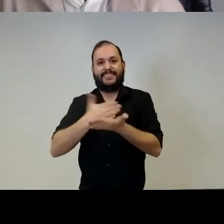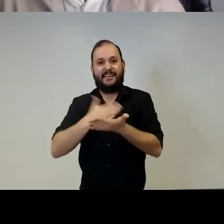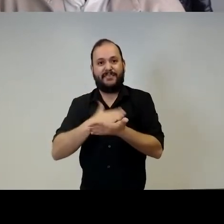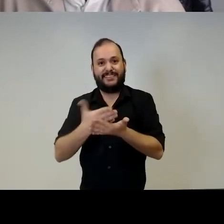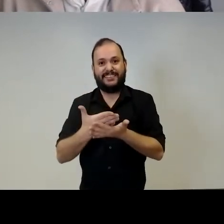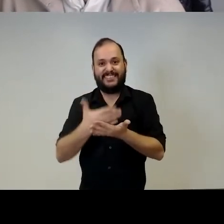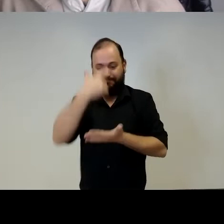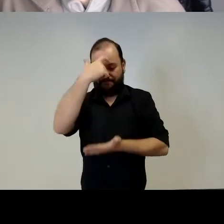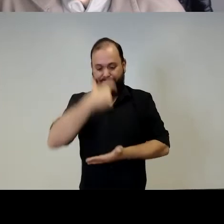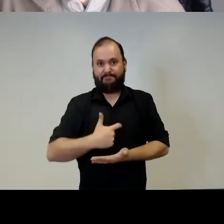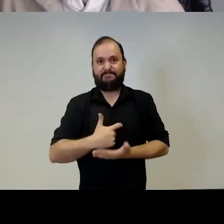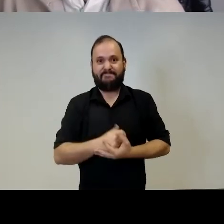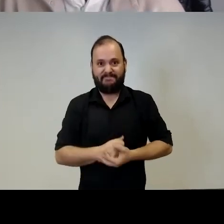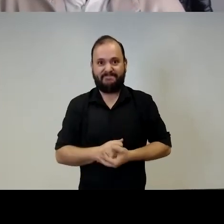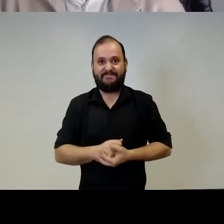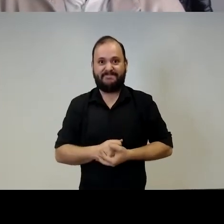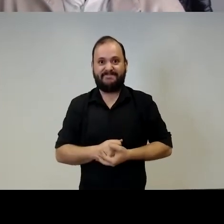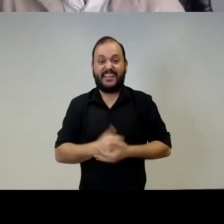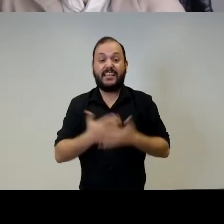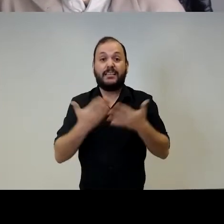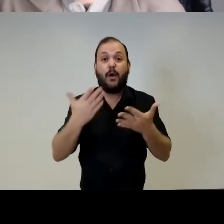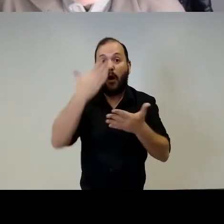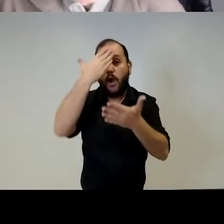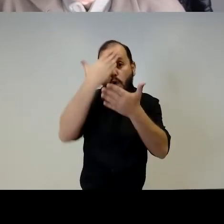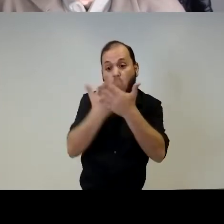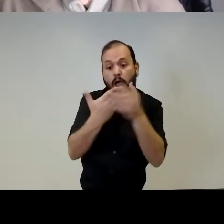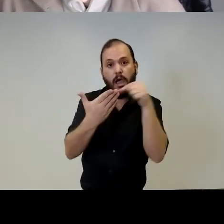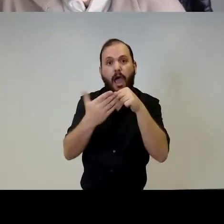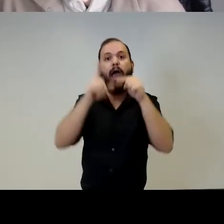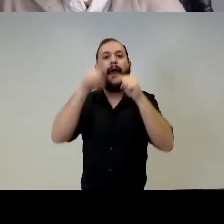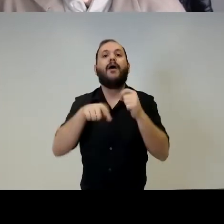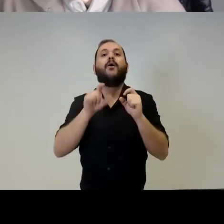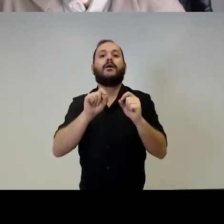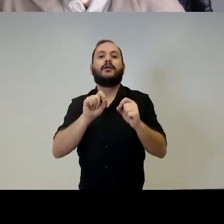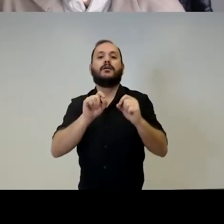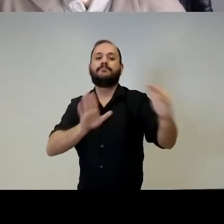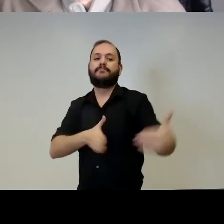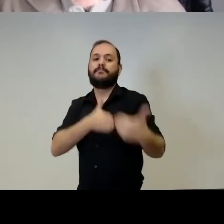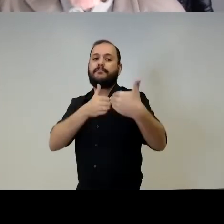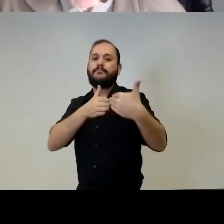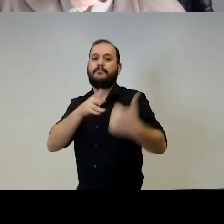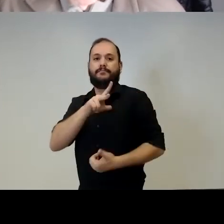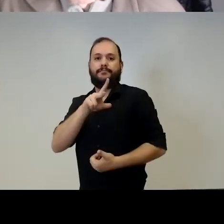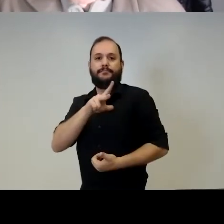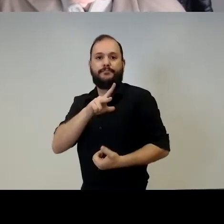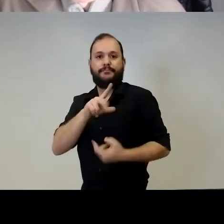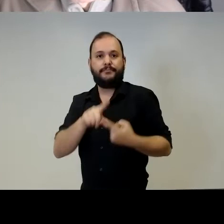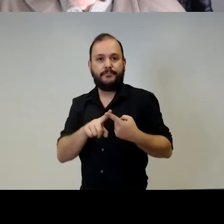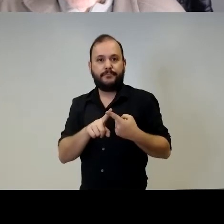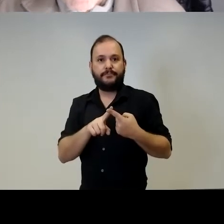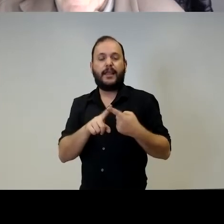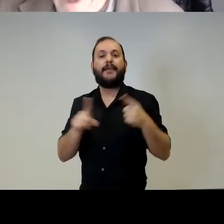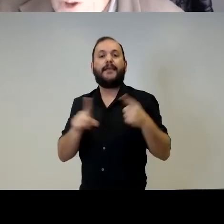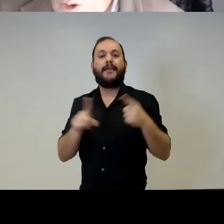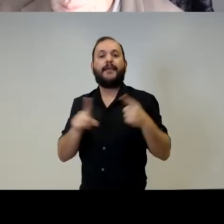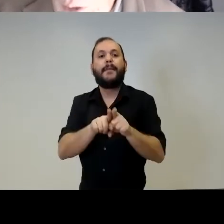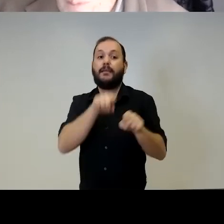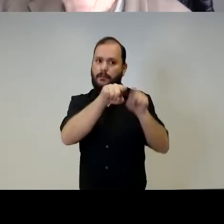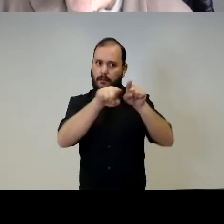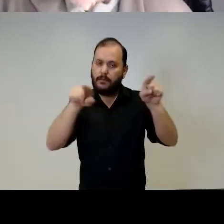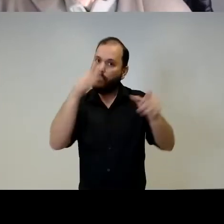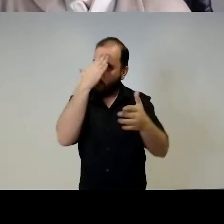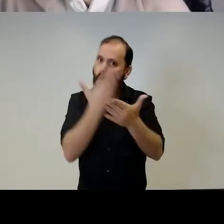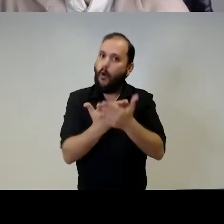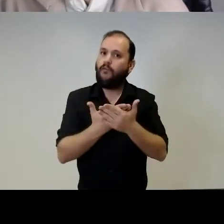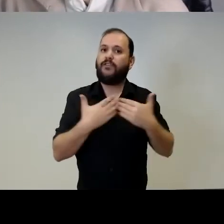elements that will make them trust computers is confidentiality and the fact that you can trust them, and